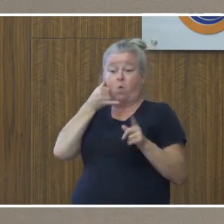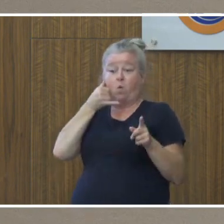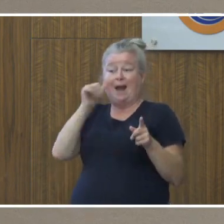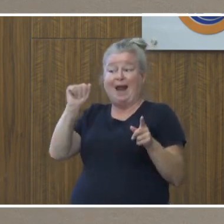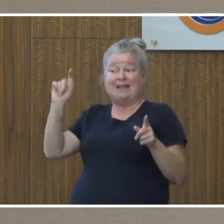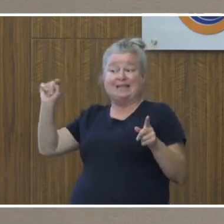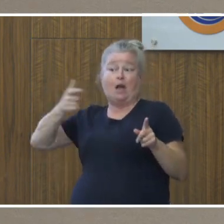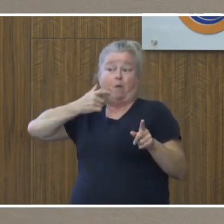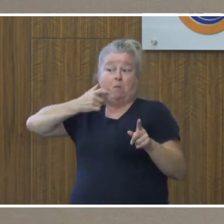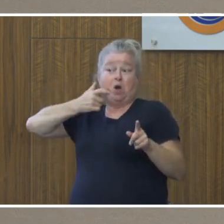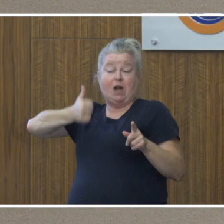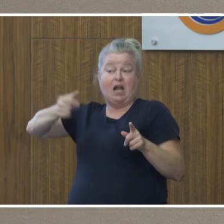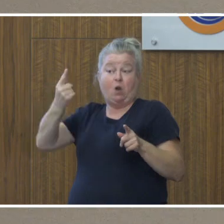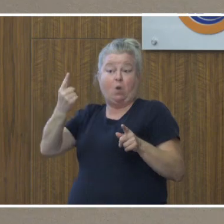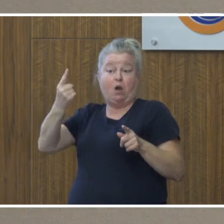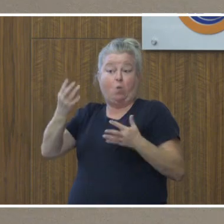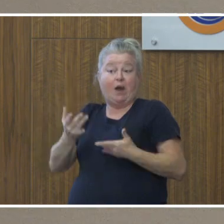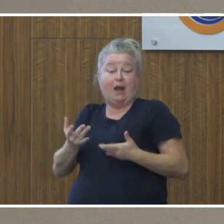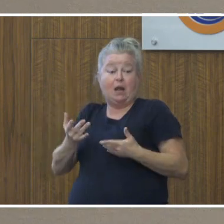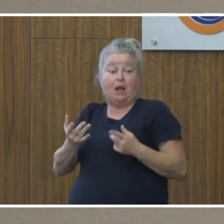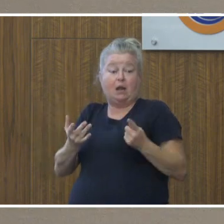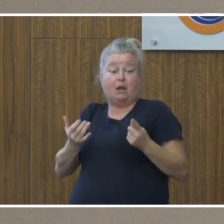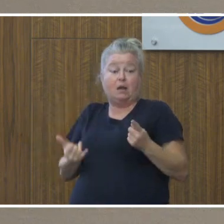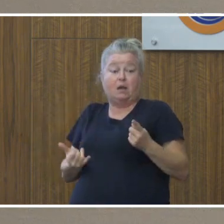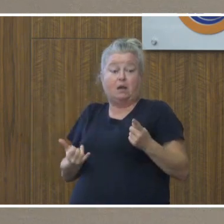AT&T operator, is there anybody on the phone at the present time?